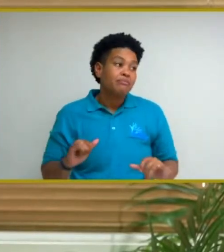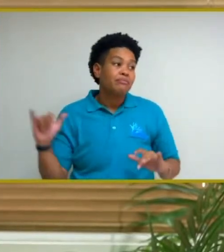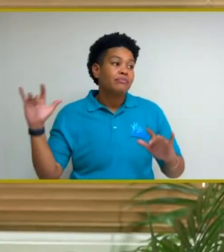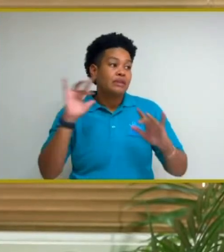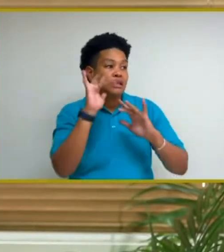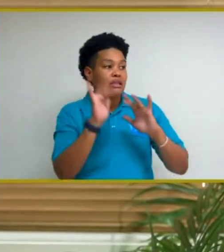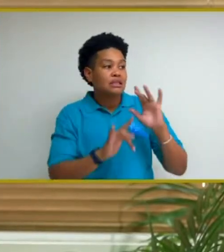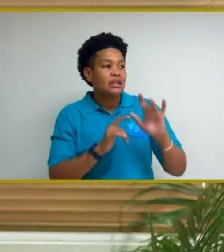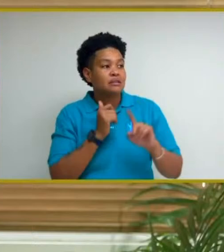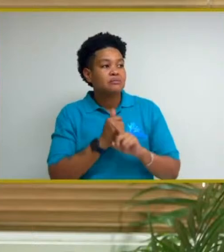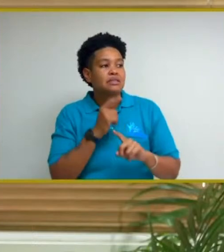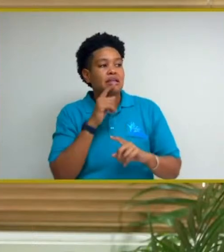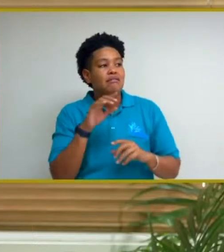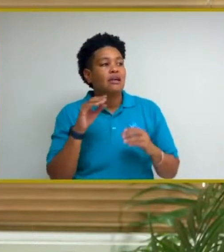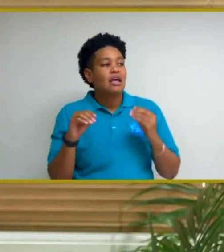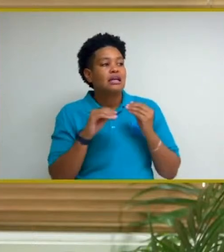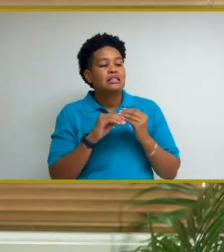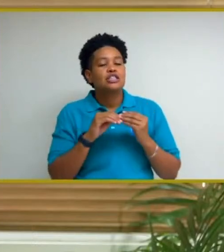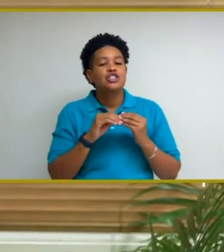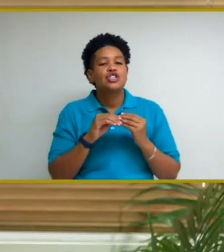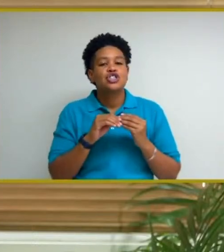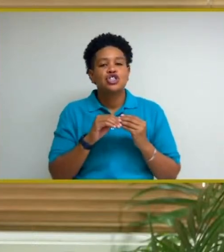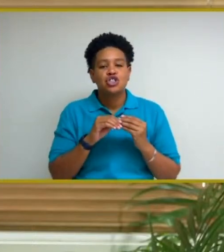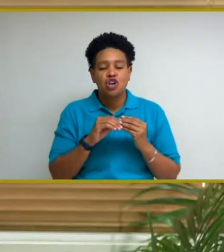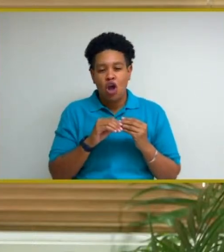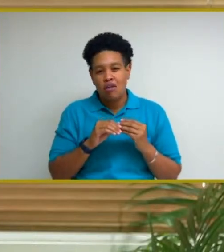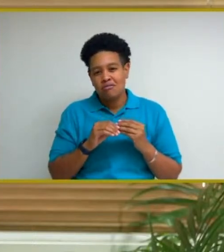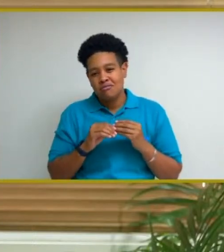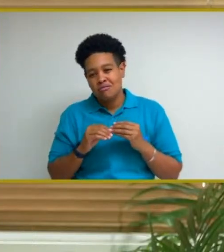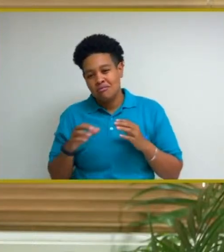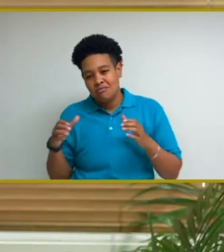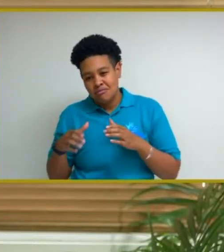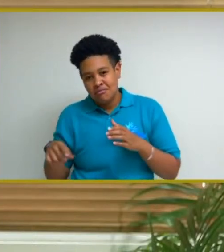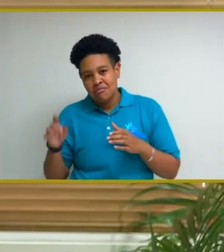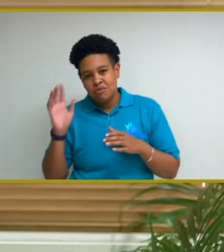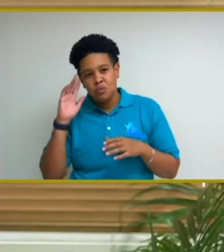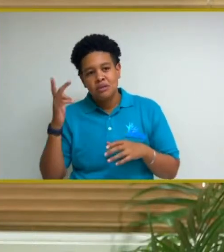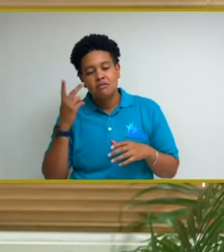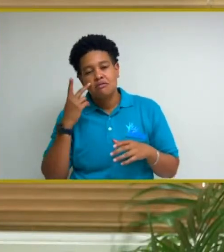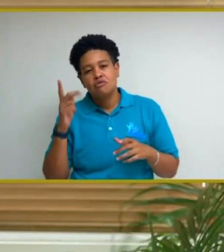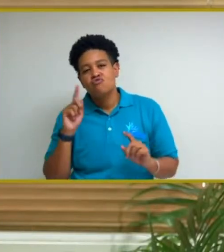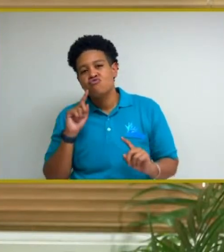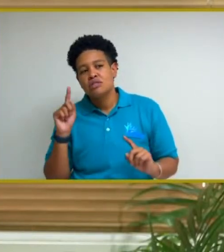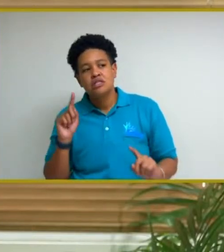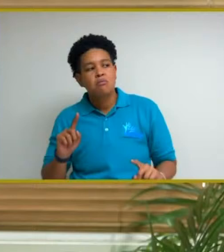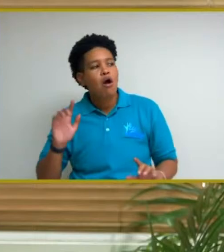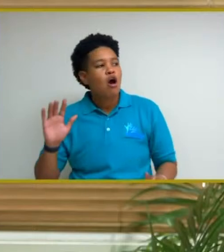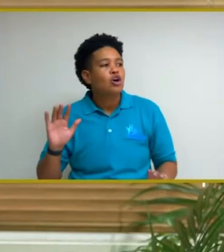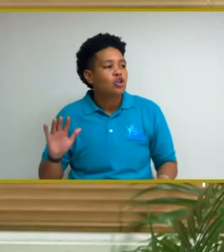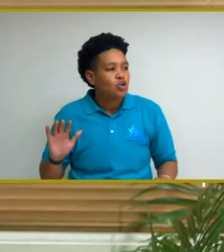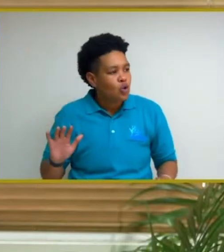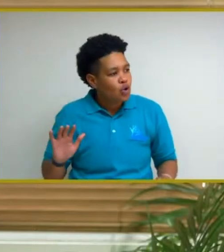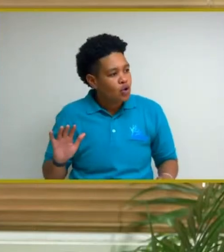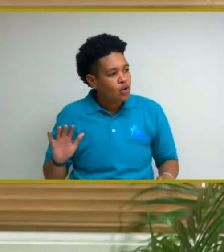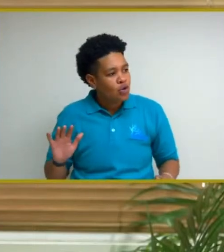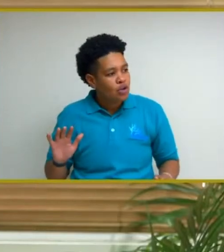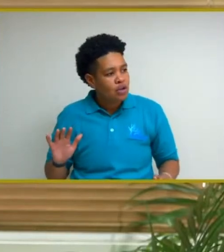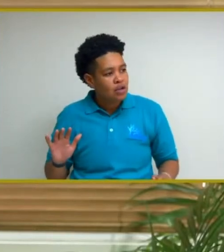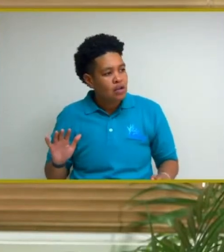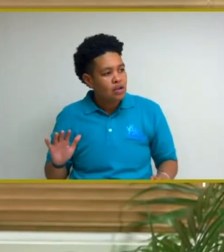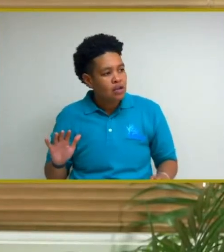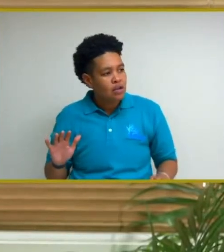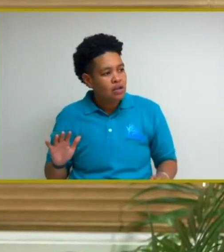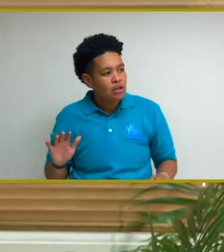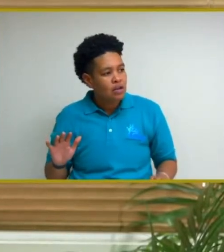except an additional variable which will seek to respond to the hesitancy